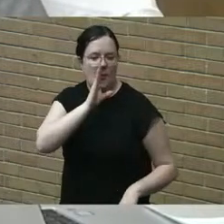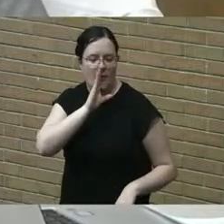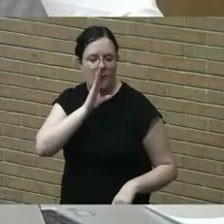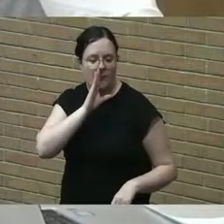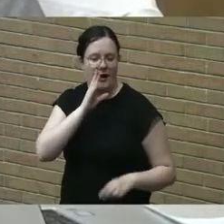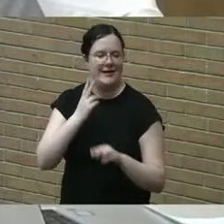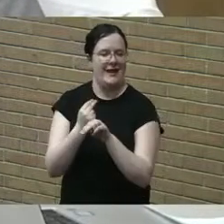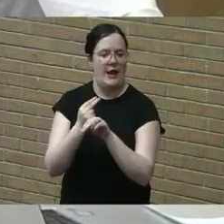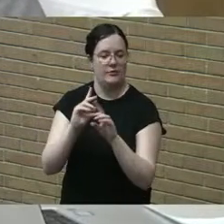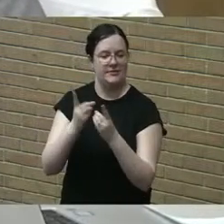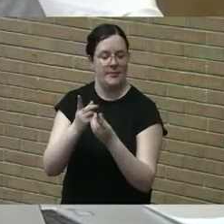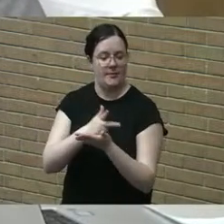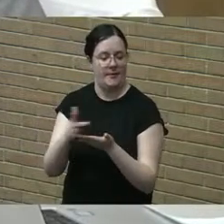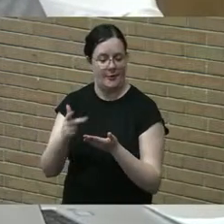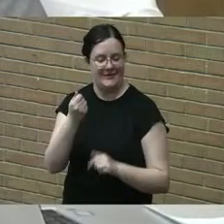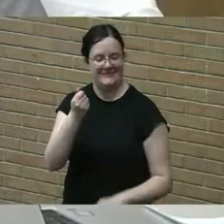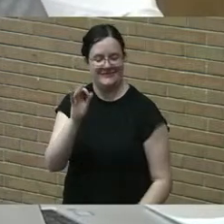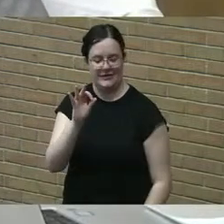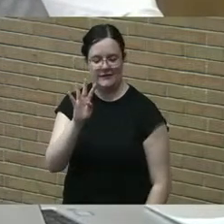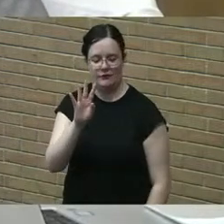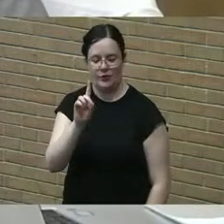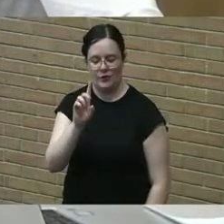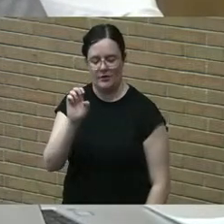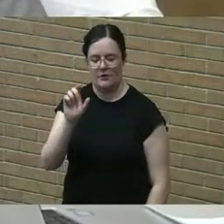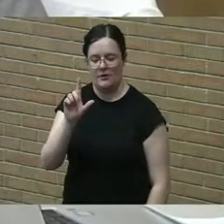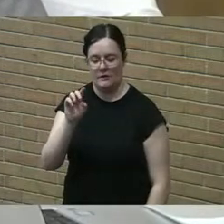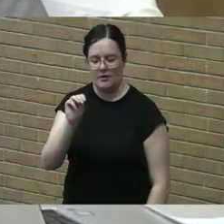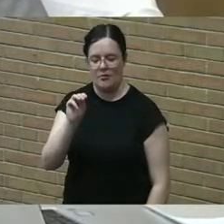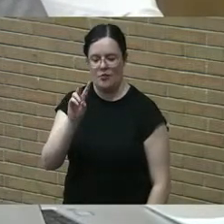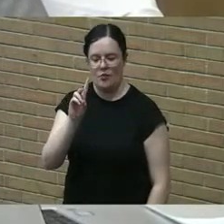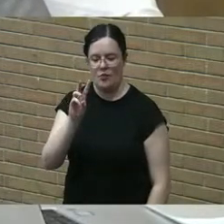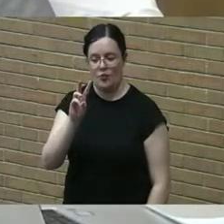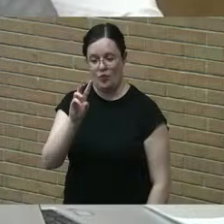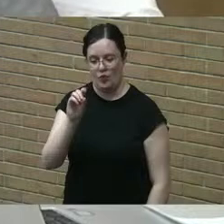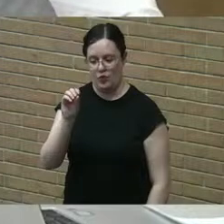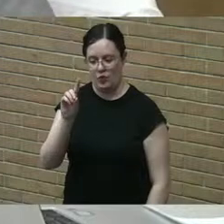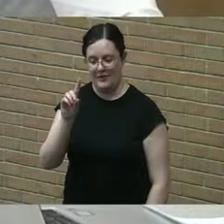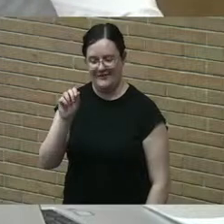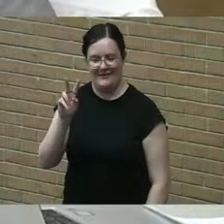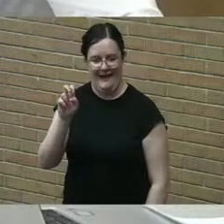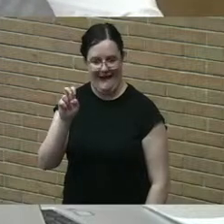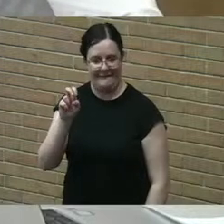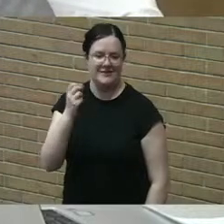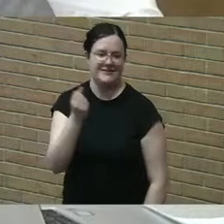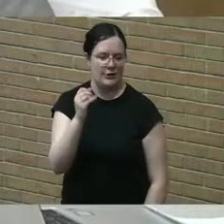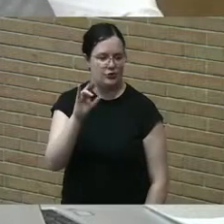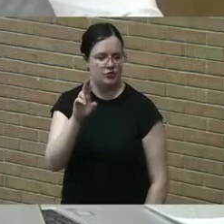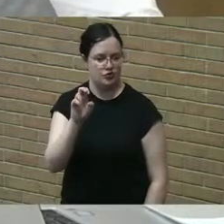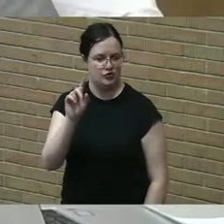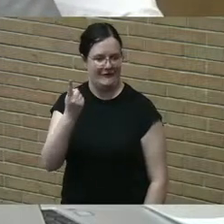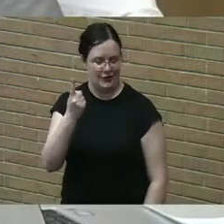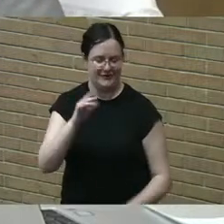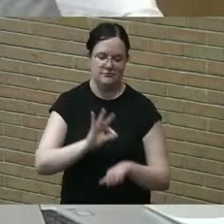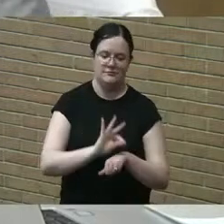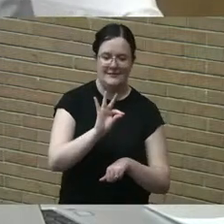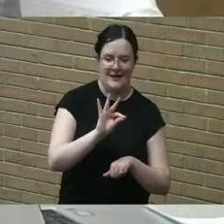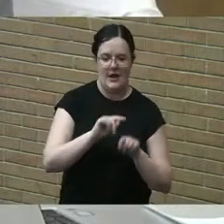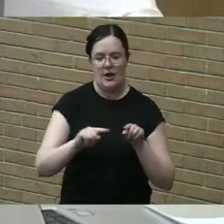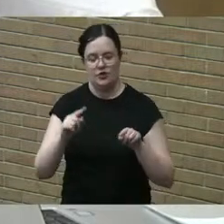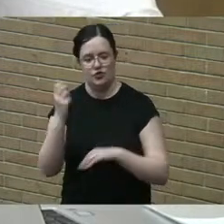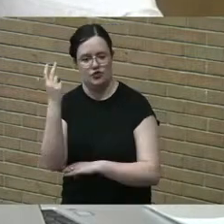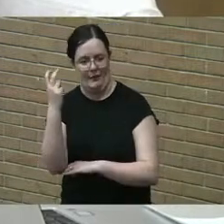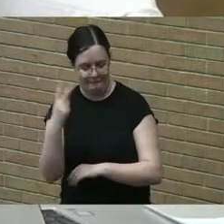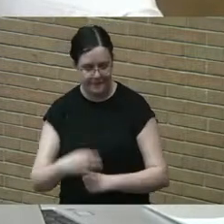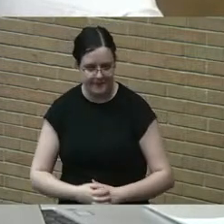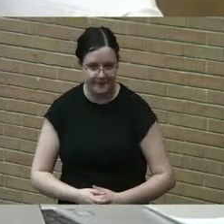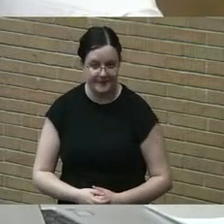lot, 1941 Elmwood Avenue, on Saturday, June 1st, from 9 a.m. to 12 noon. The next meeting